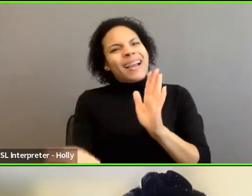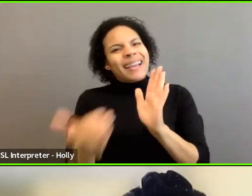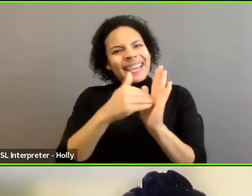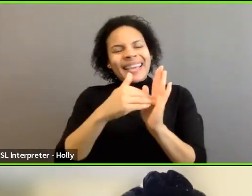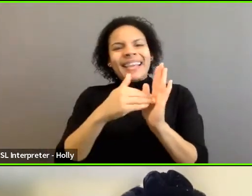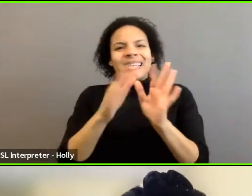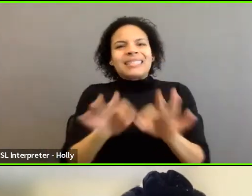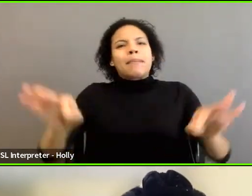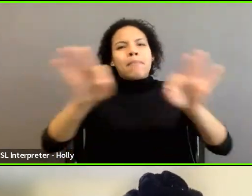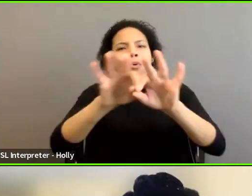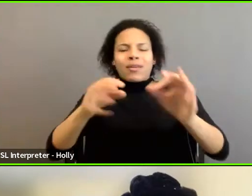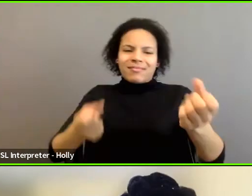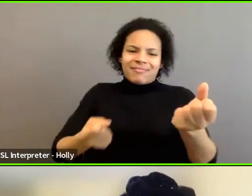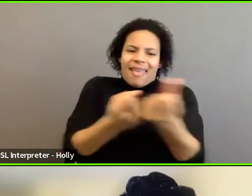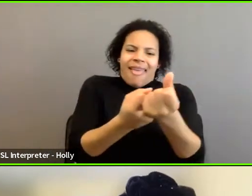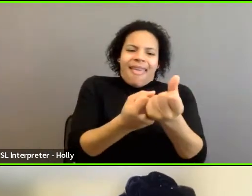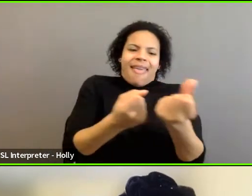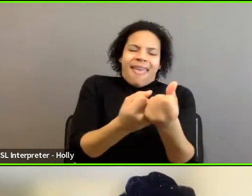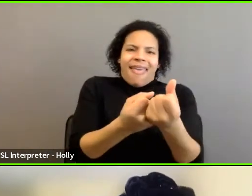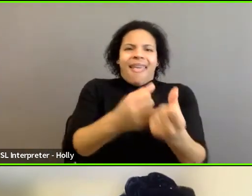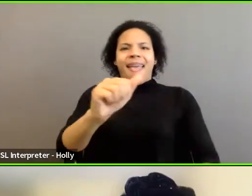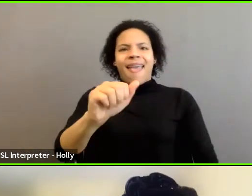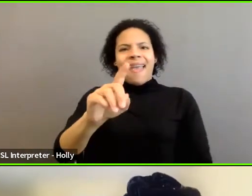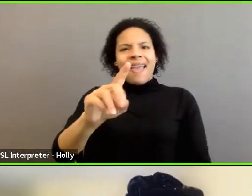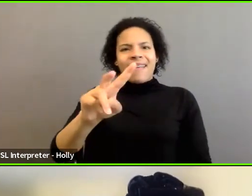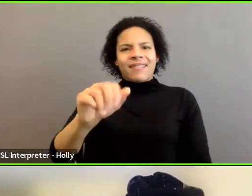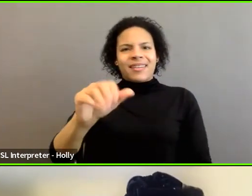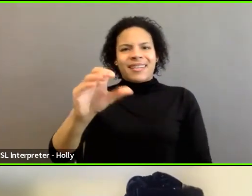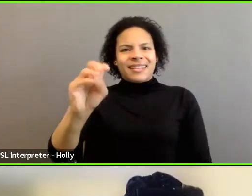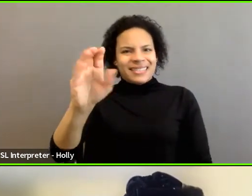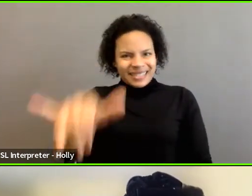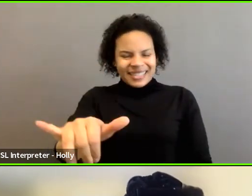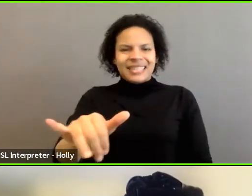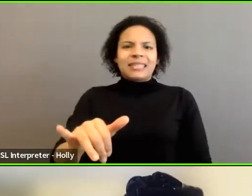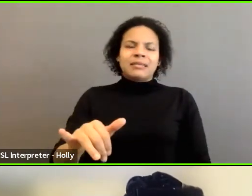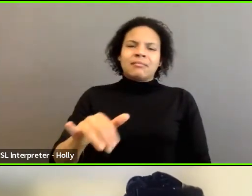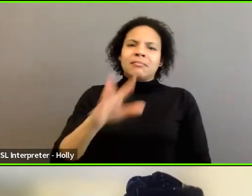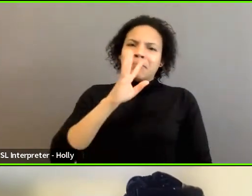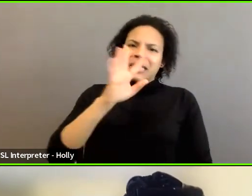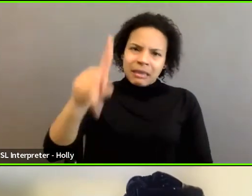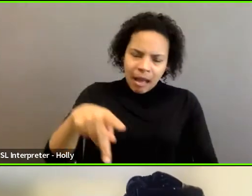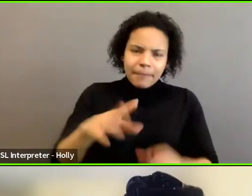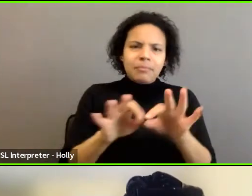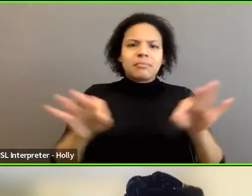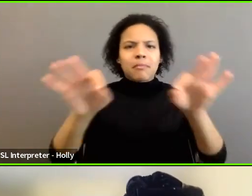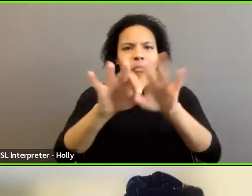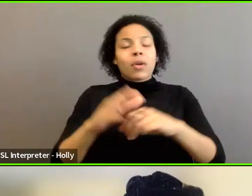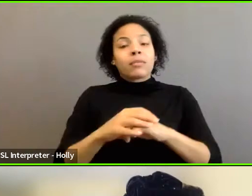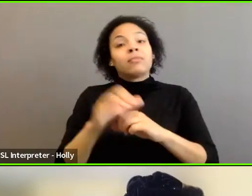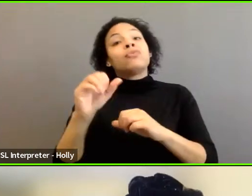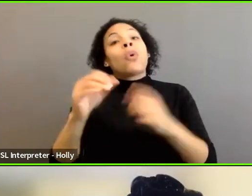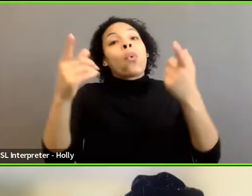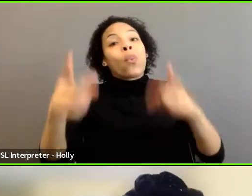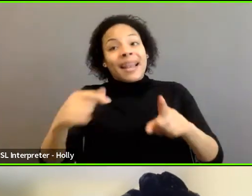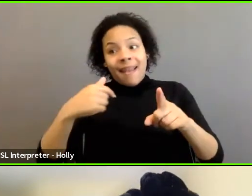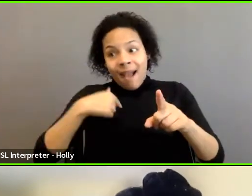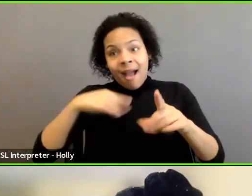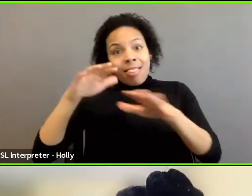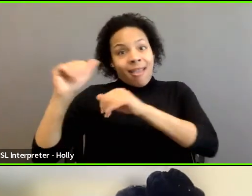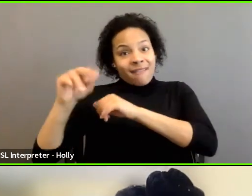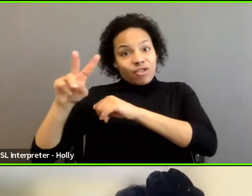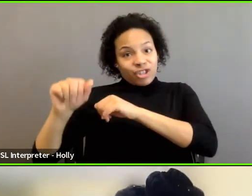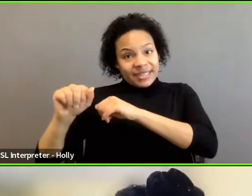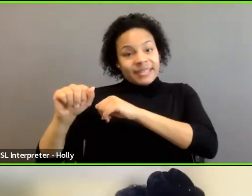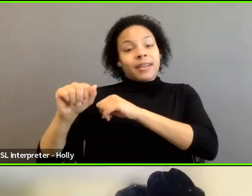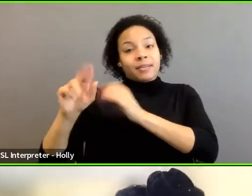coming into a law school perspective, the first group that actually came and greeted me with open